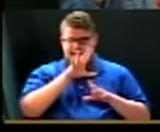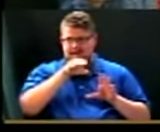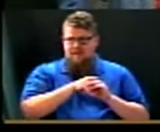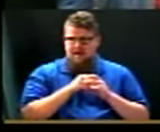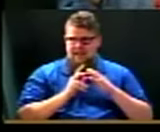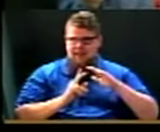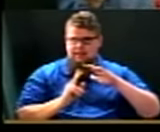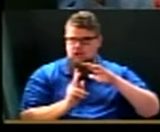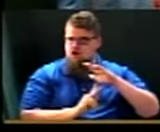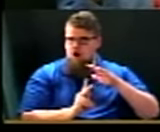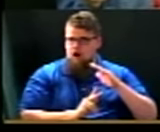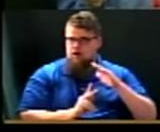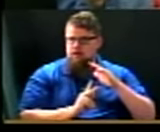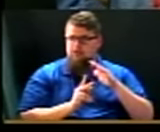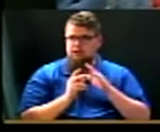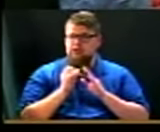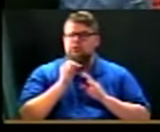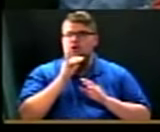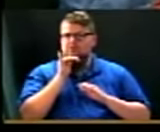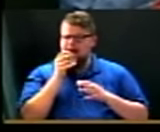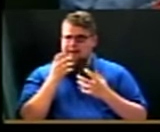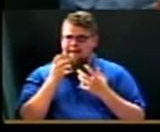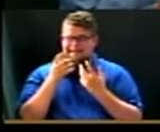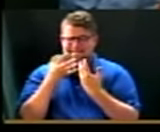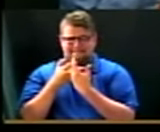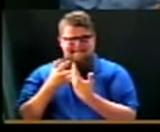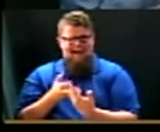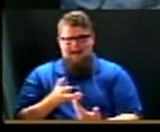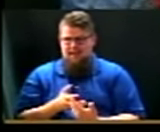So mismatching, I would think,